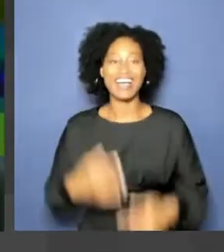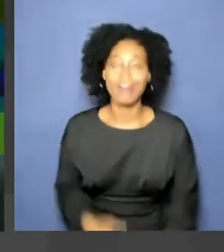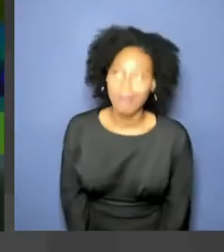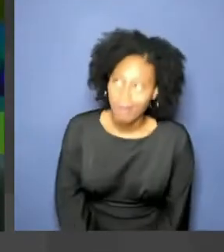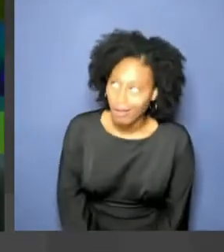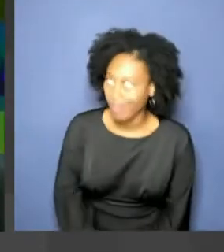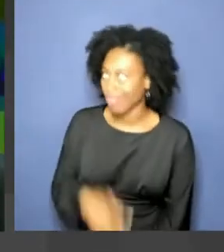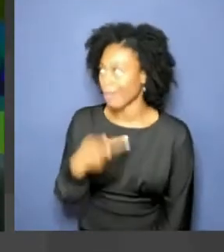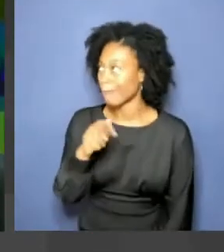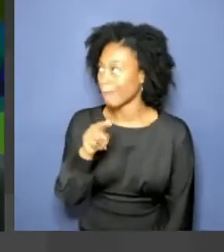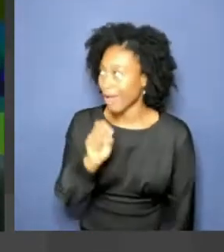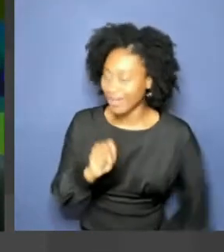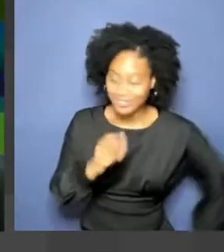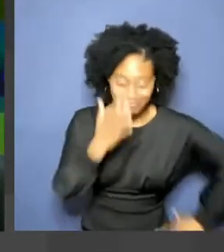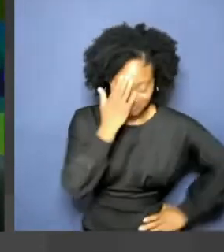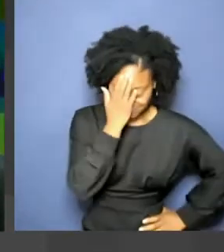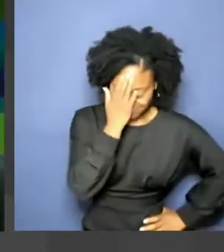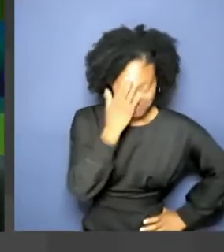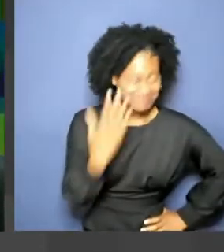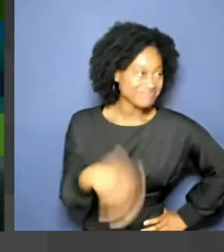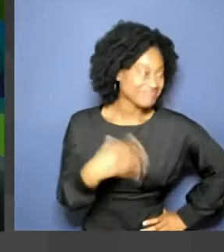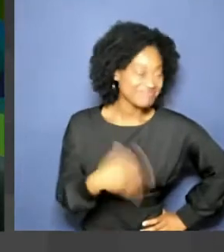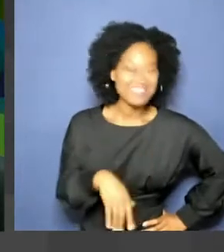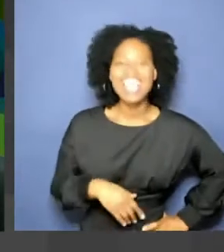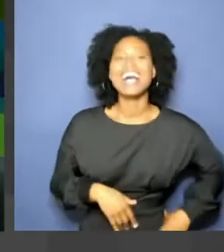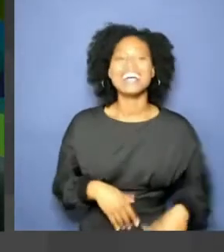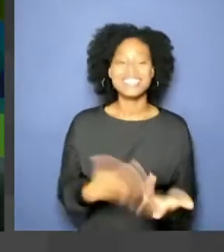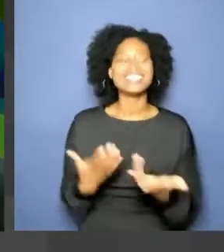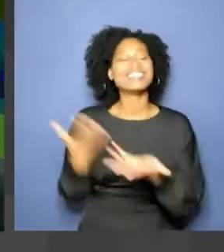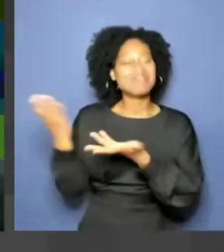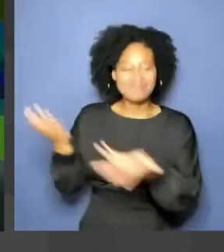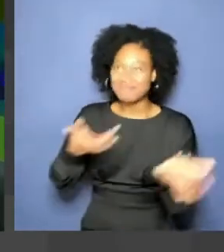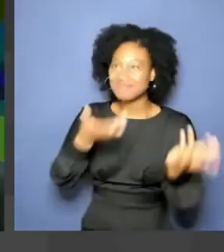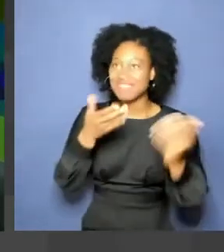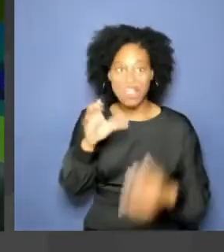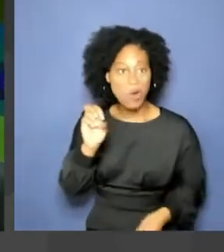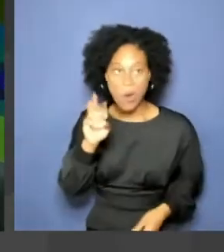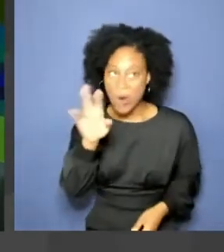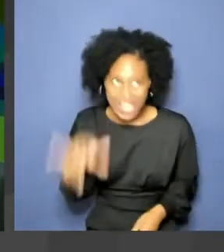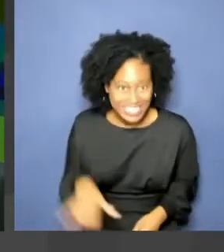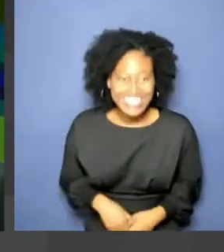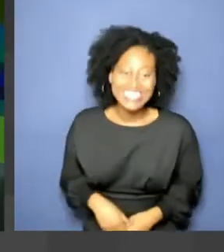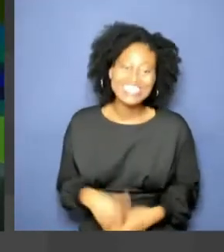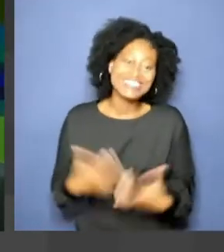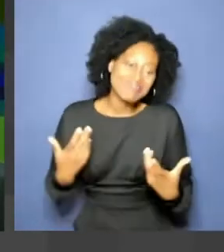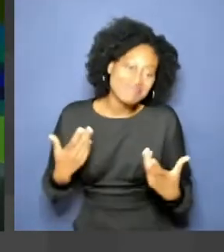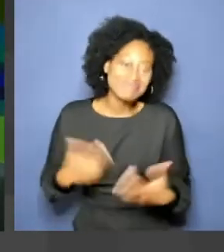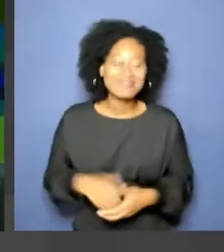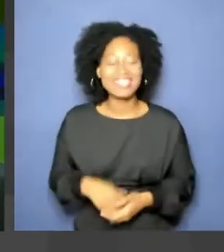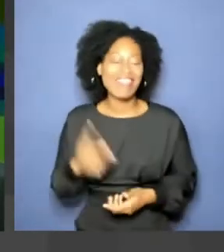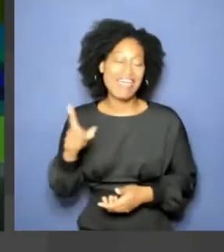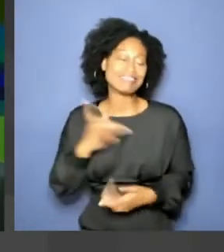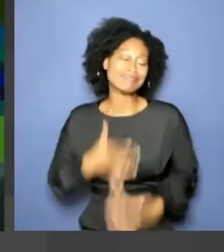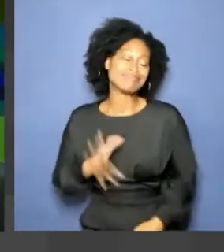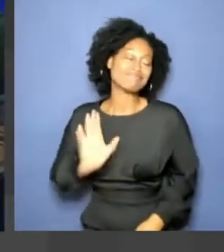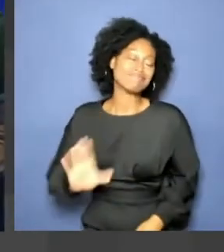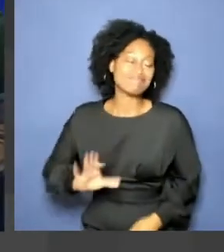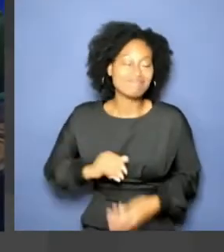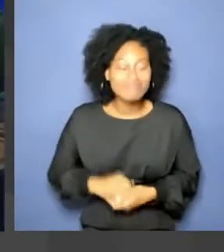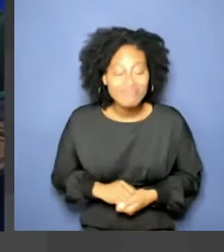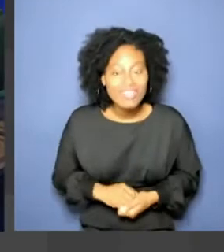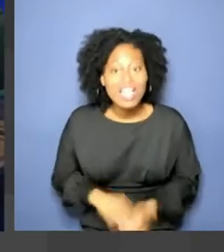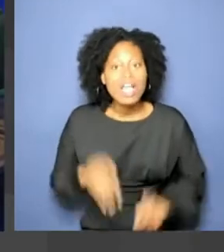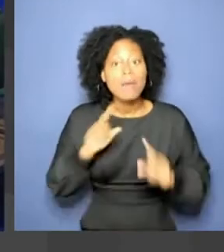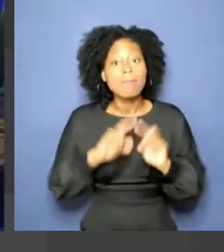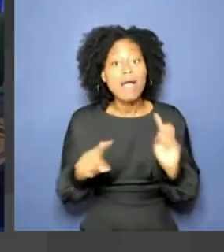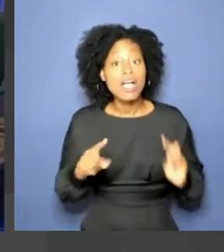so quick to start. It's Corey after all. Yeah, it's very on brand. So you're going to tell us about all